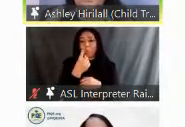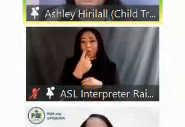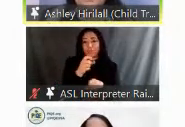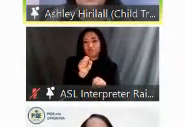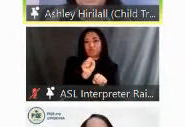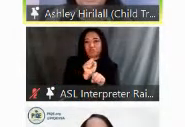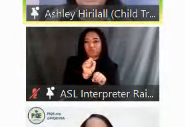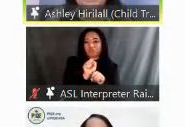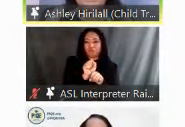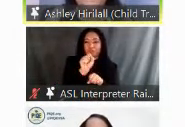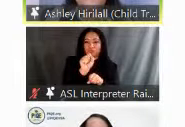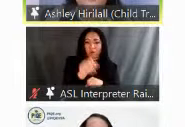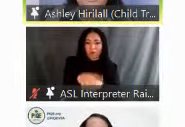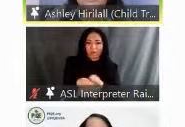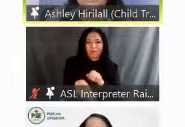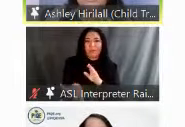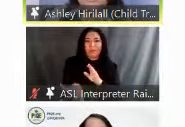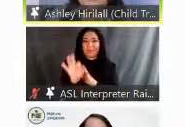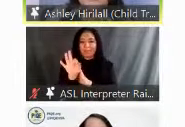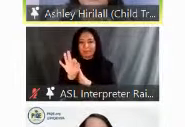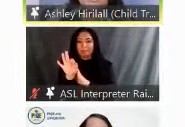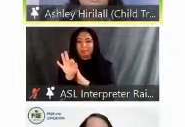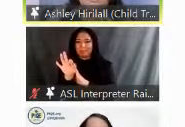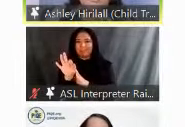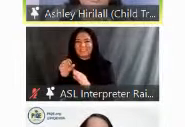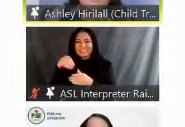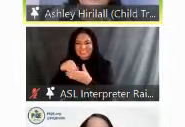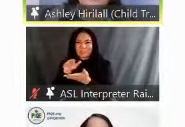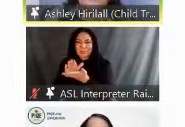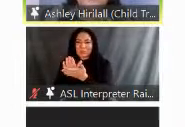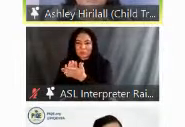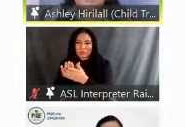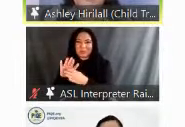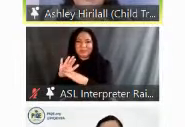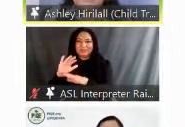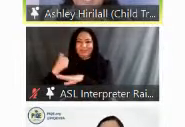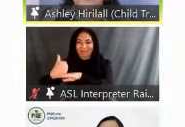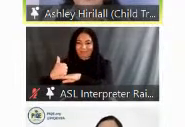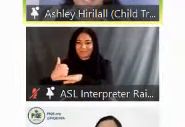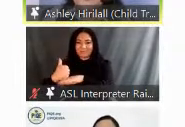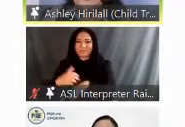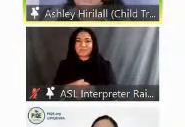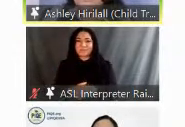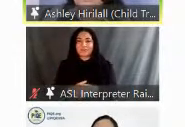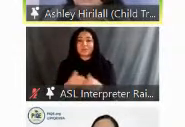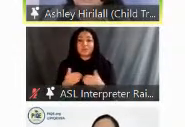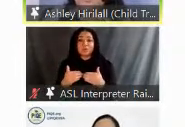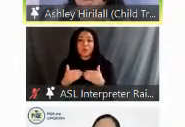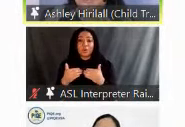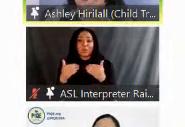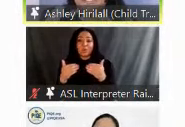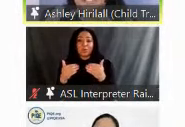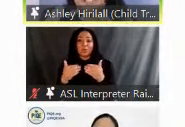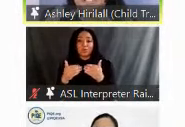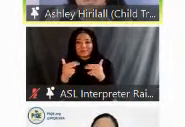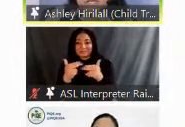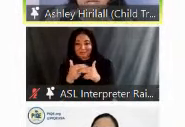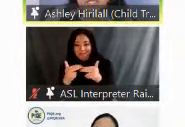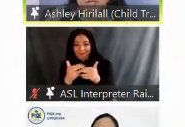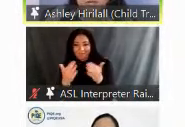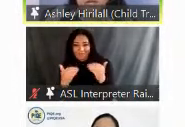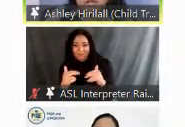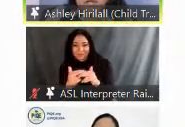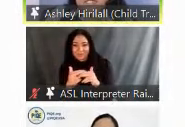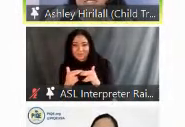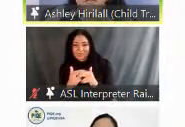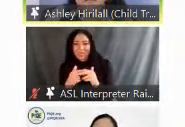their preschooler and their older child. So the following slide maps these needs, preferences, and